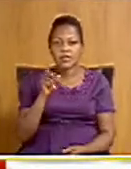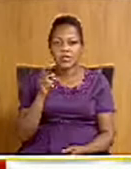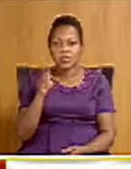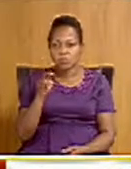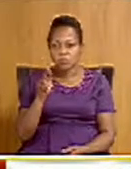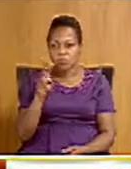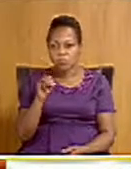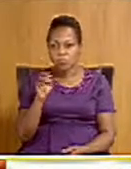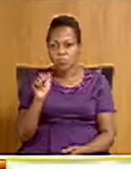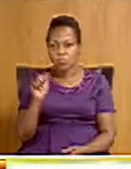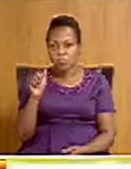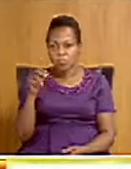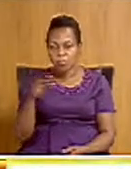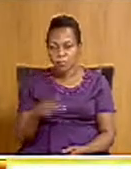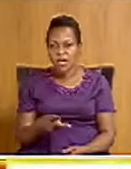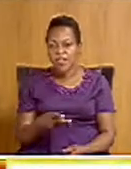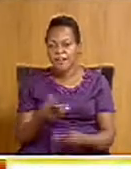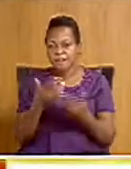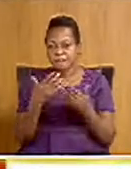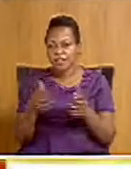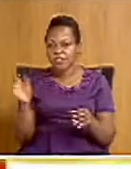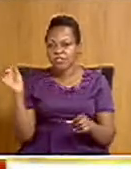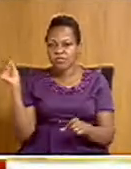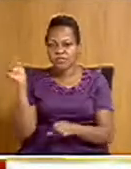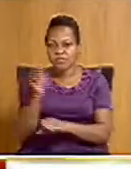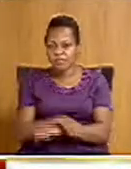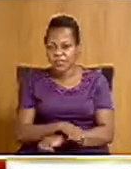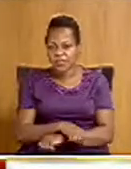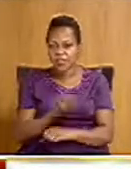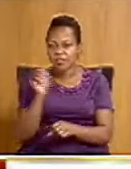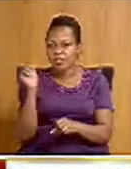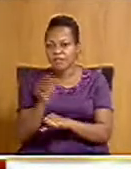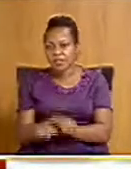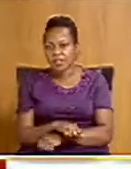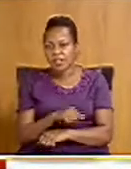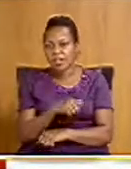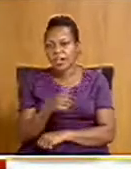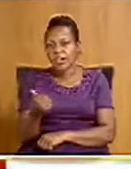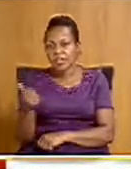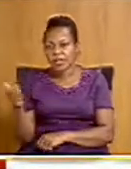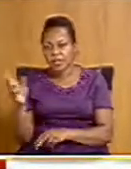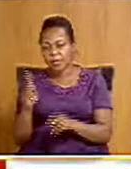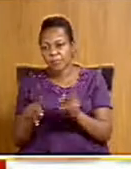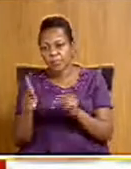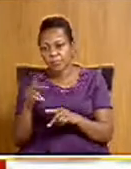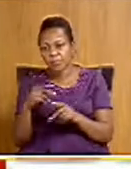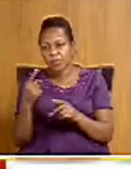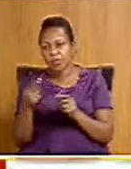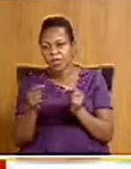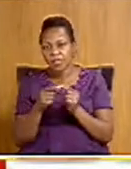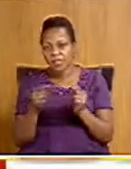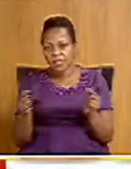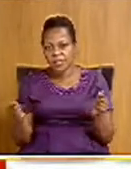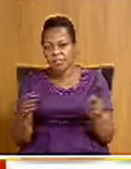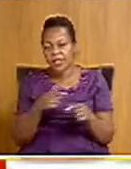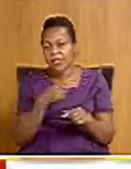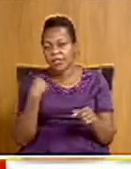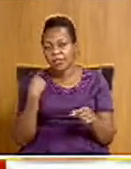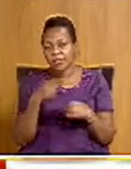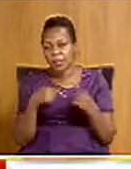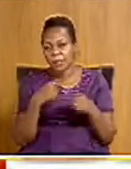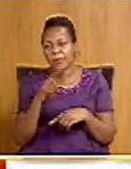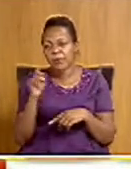socialist countries had defeated the Portuguese African armies, totaling almost 200,000 soldiers.